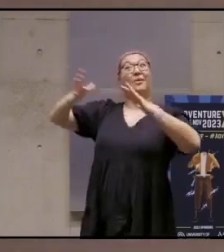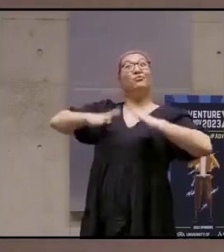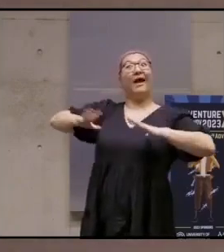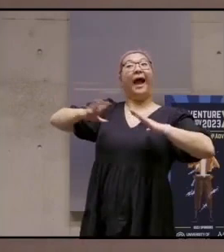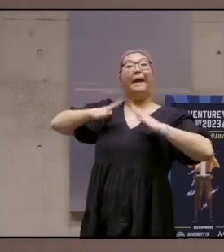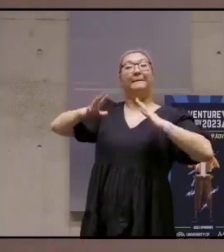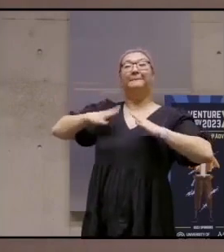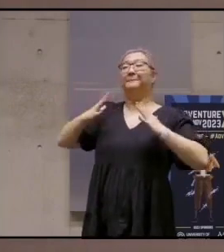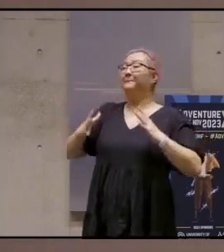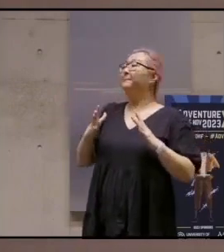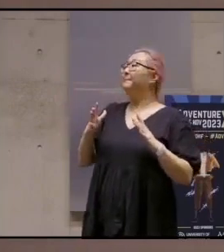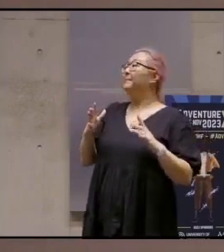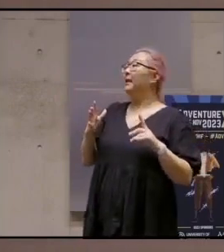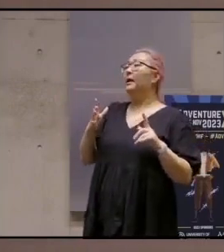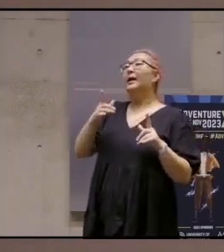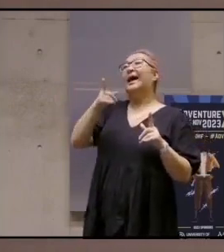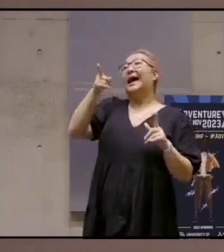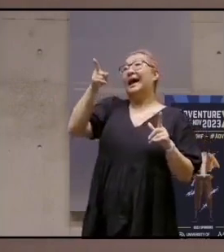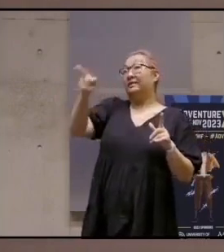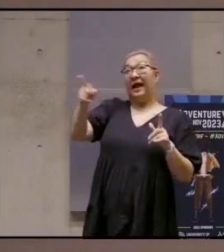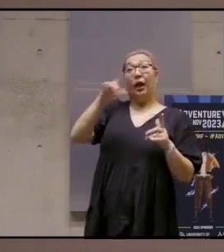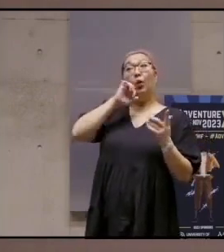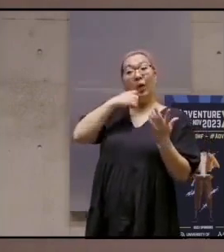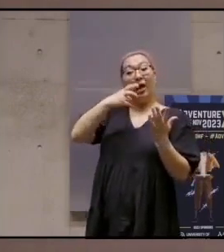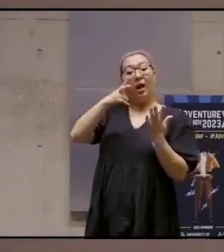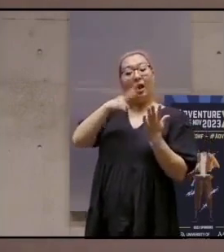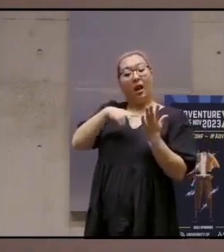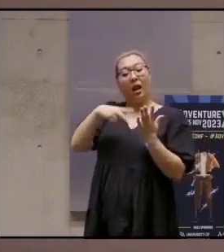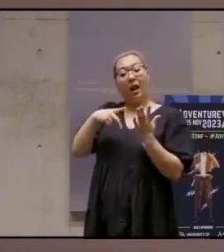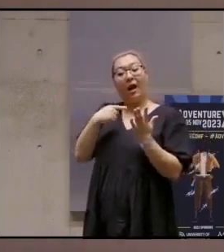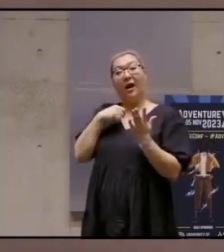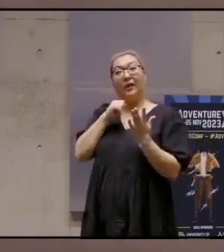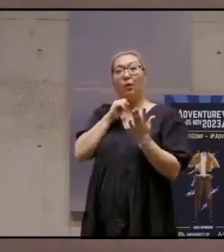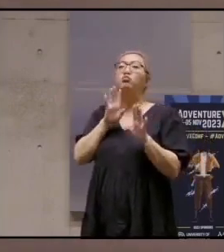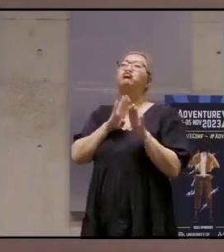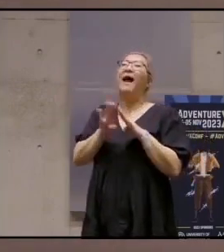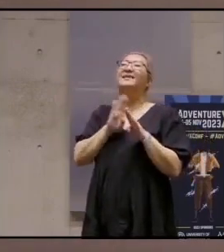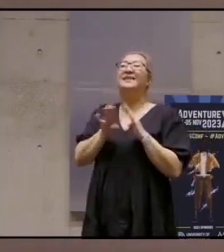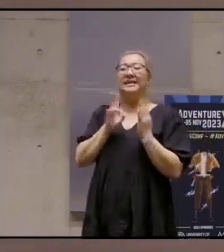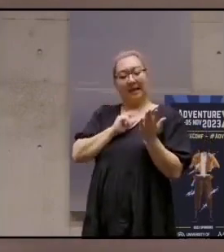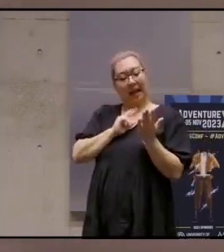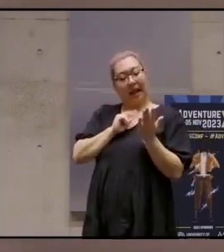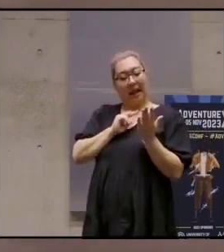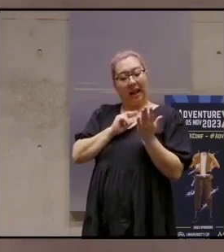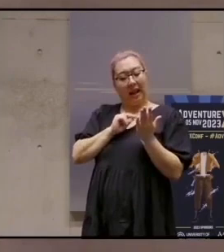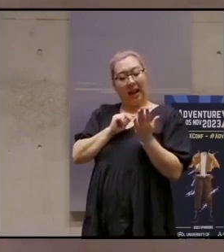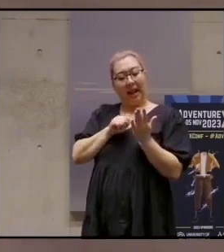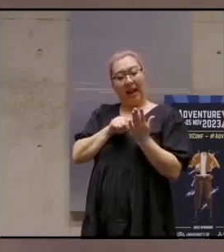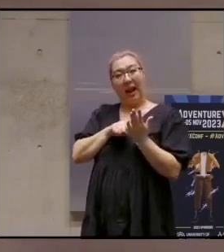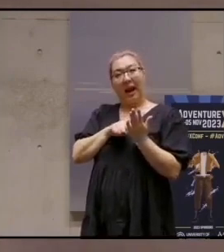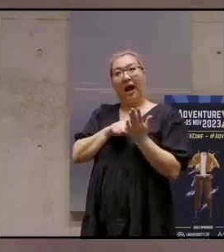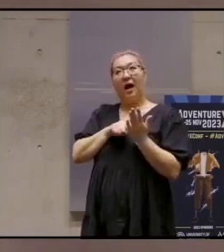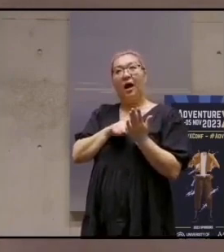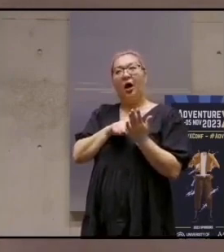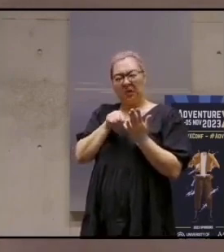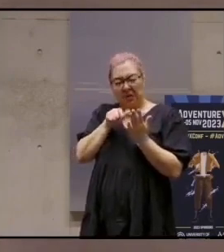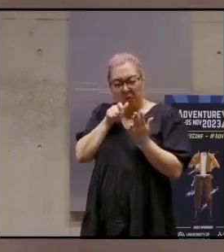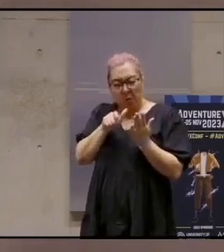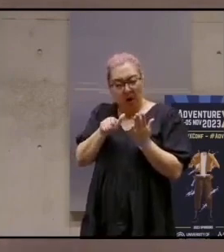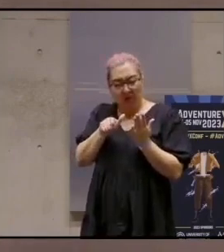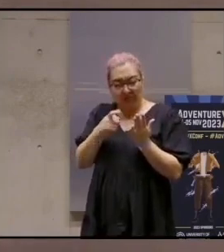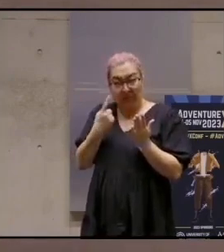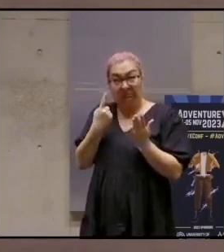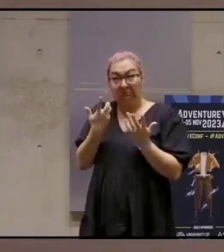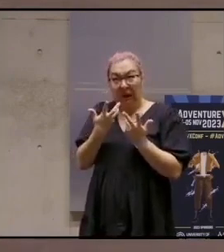they will practice a word the way they think it should be pronounced, and if you tell them on the day it's pronounced differently, it's really